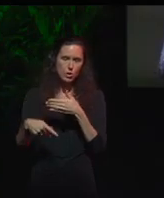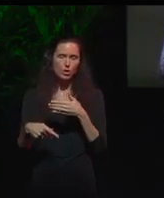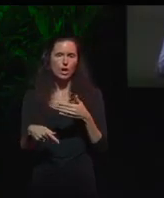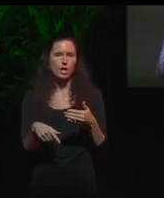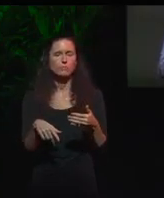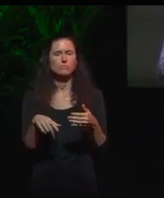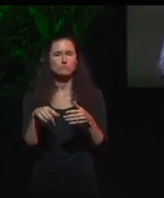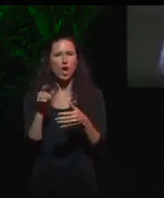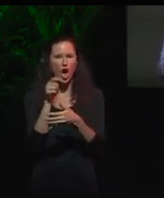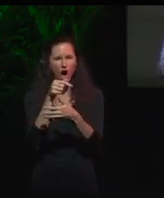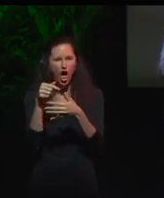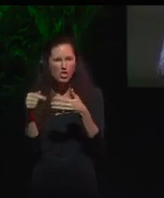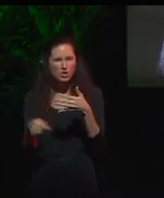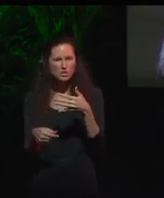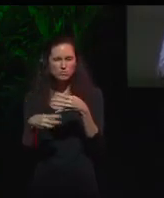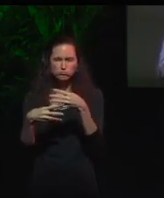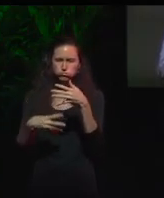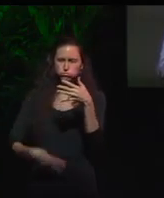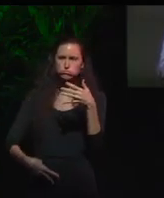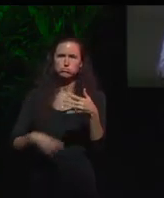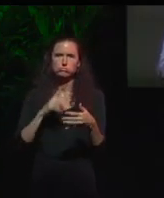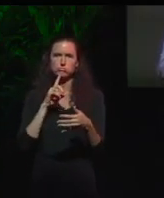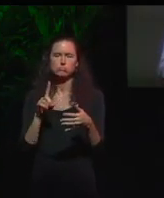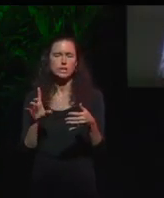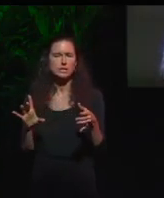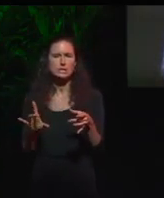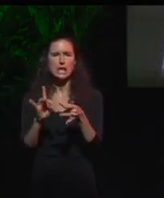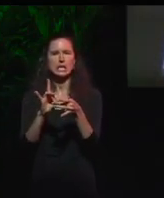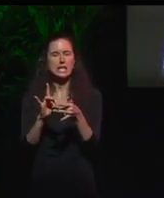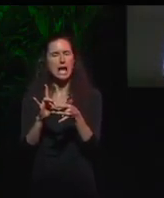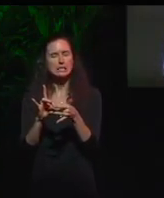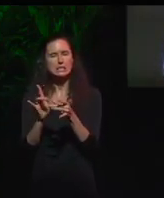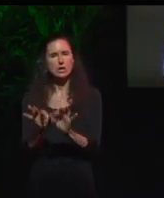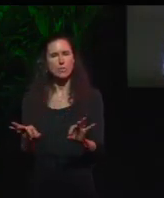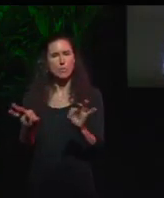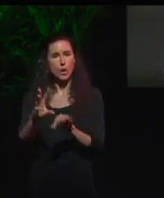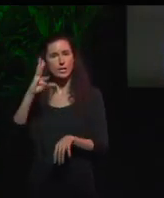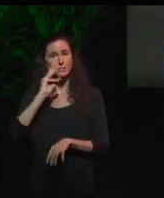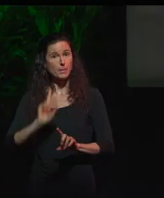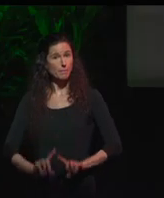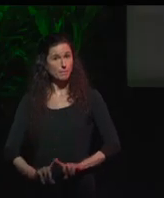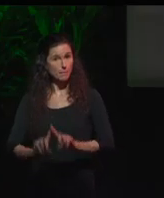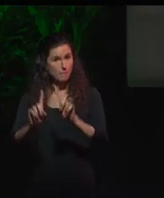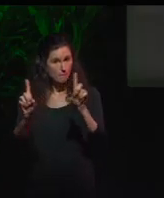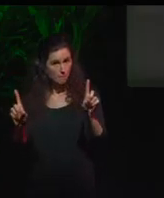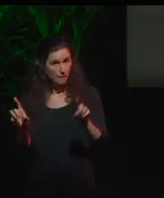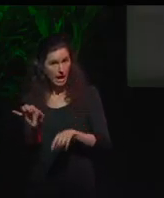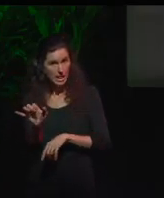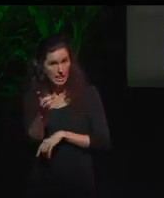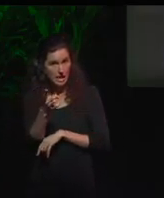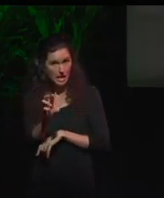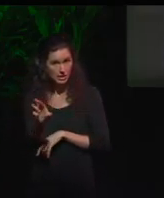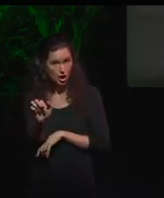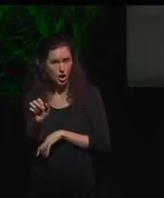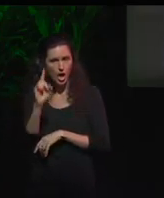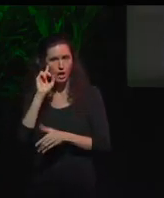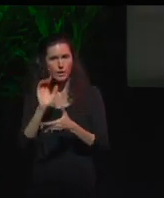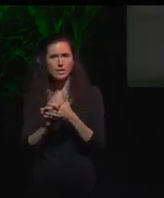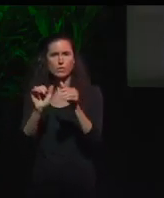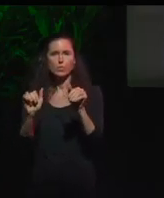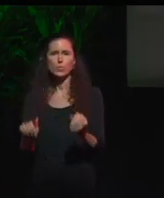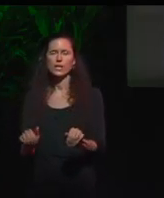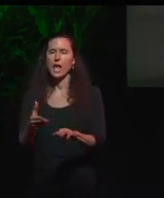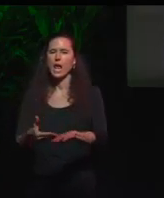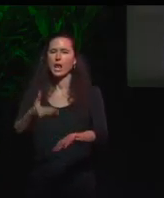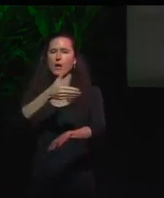program, all highly integrated, connected experiences. But like Dr. A, I believe we can do more,